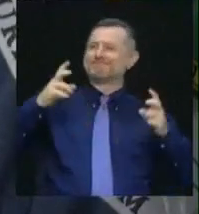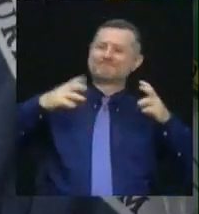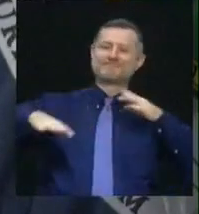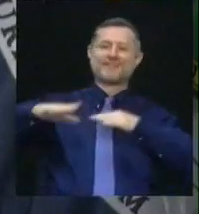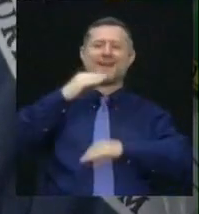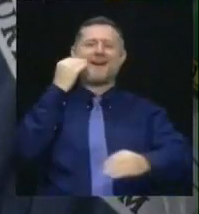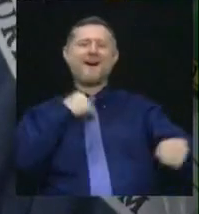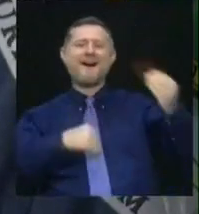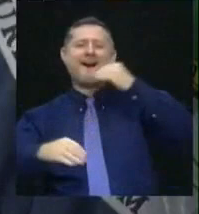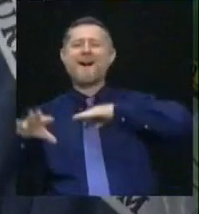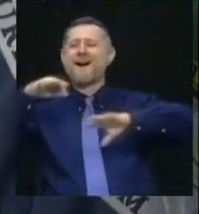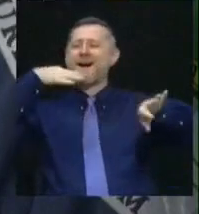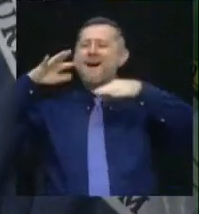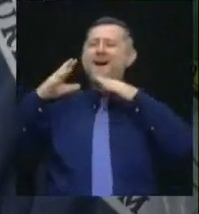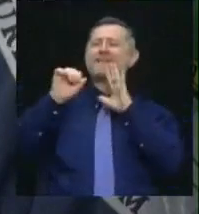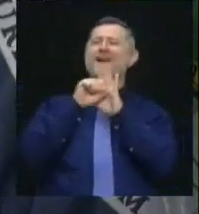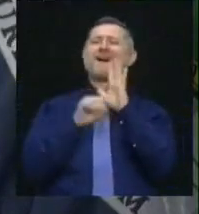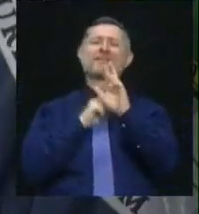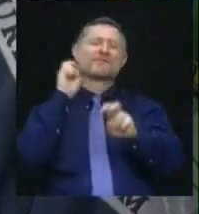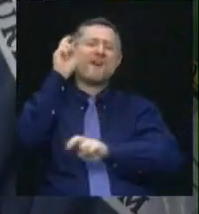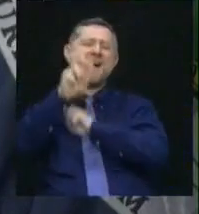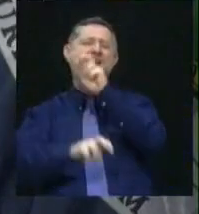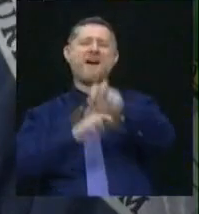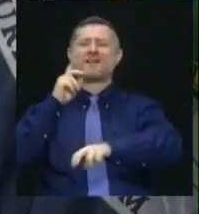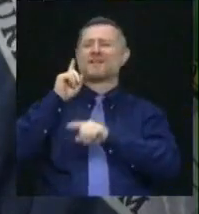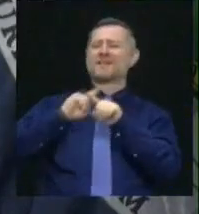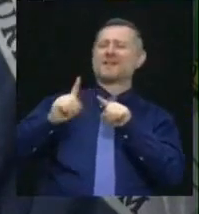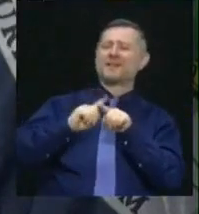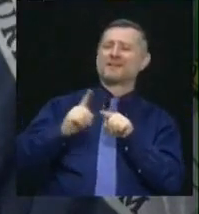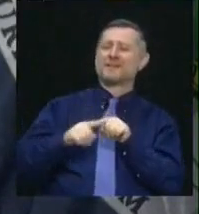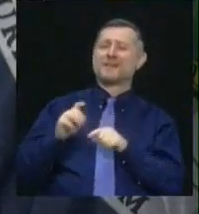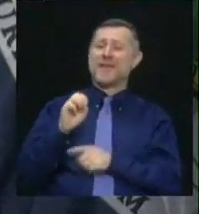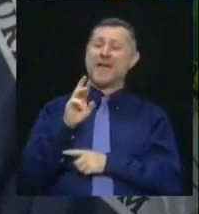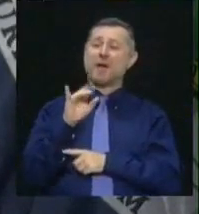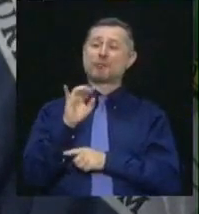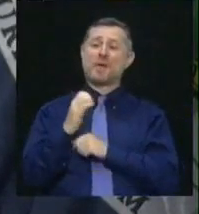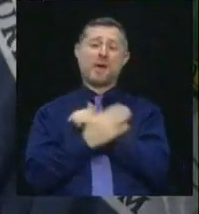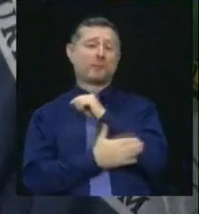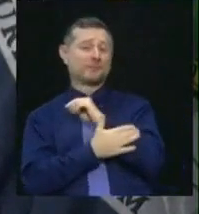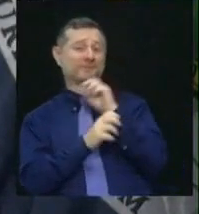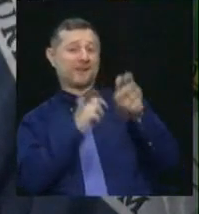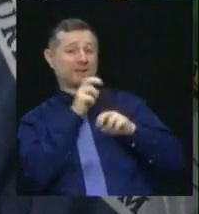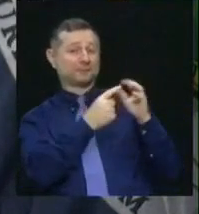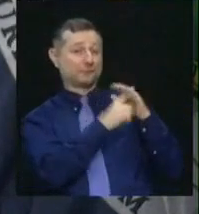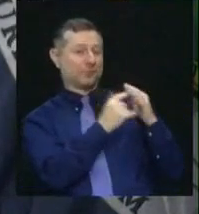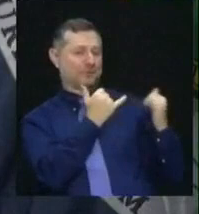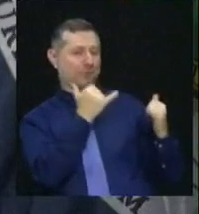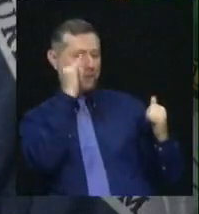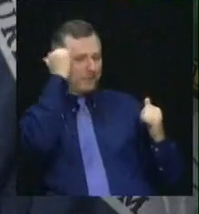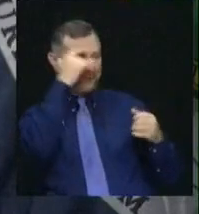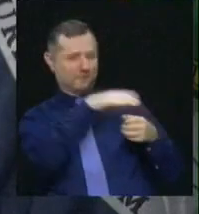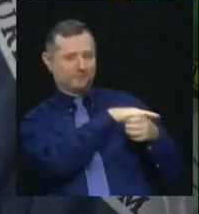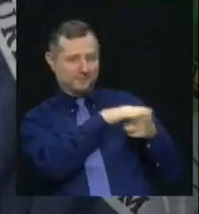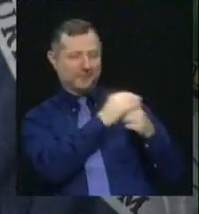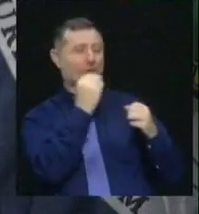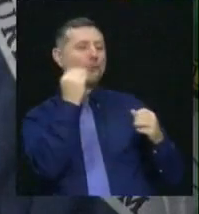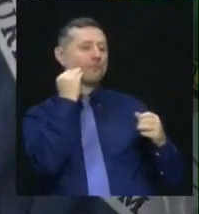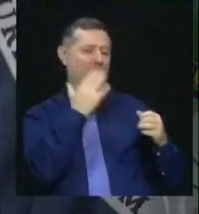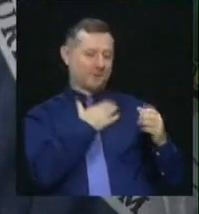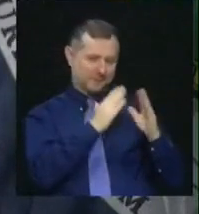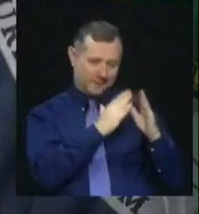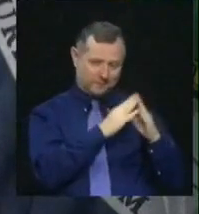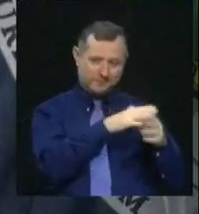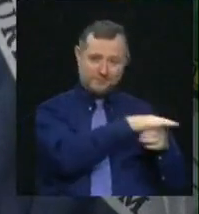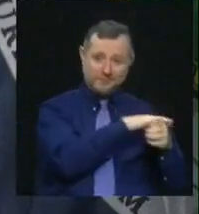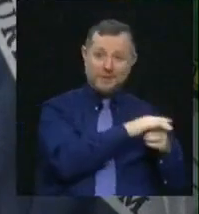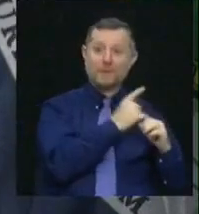food. And the Erie County Fair, which is my hometown, actually starts today in Western New York. So I'll be at that fair as soon as I find my way back to Western New